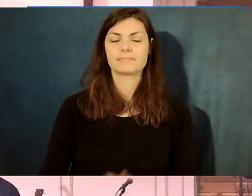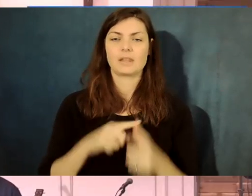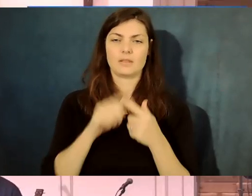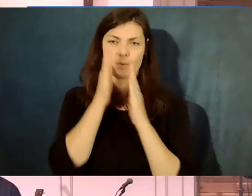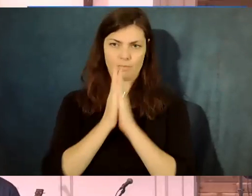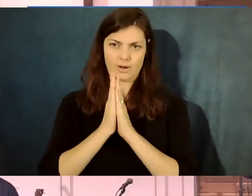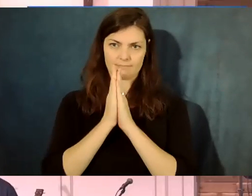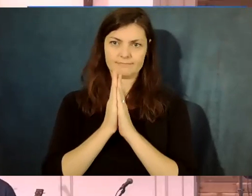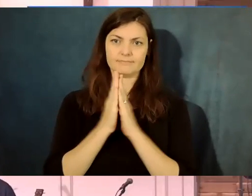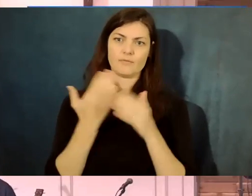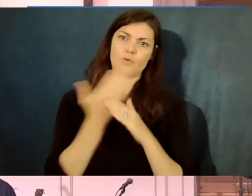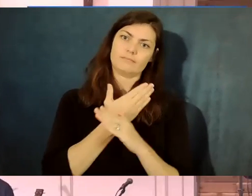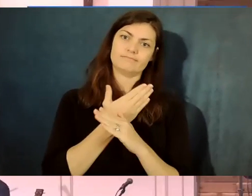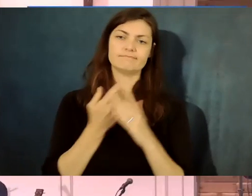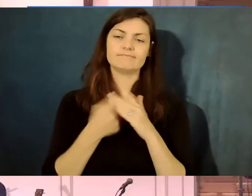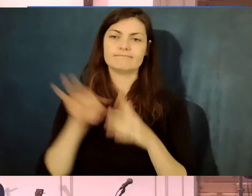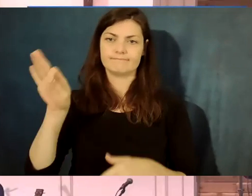this.